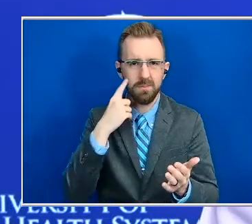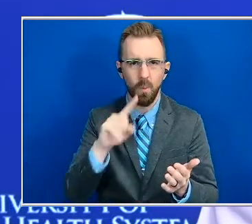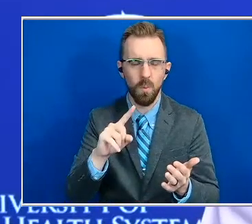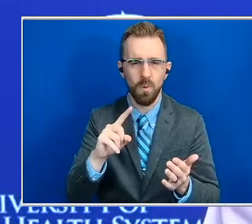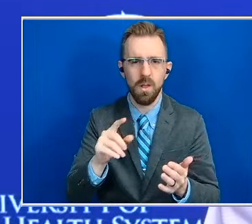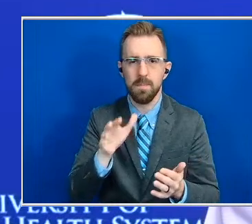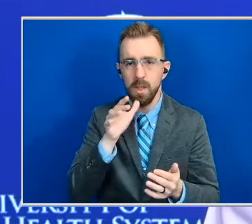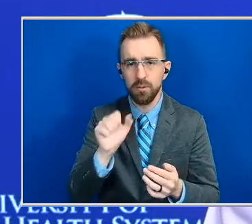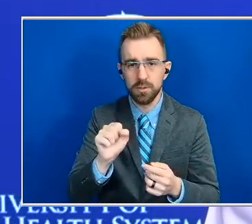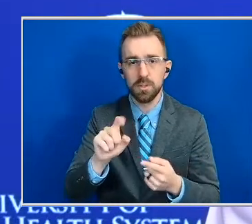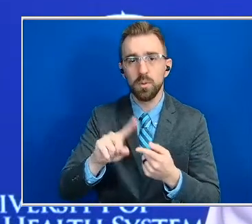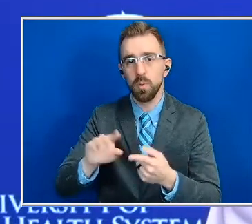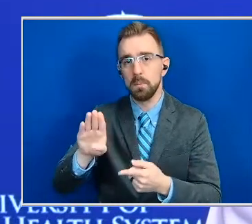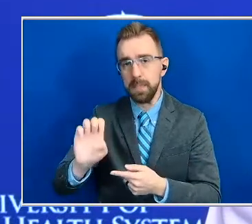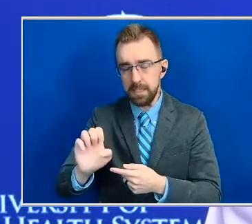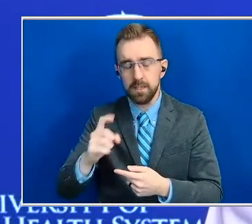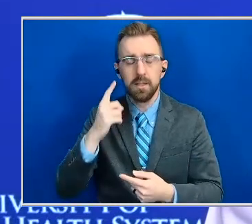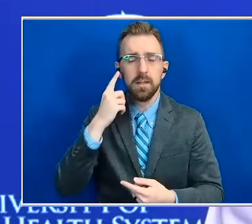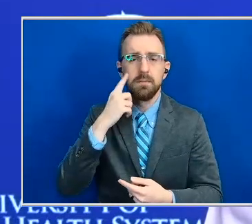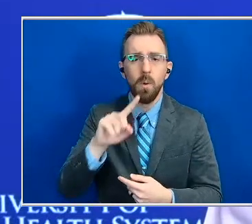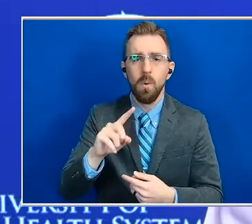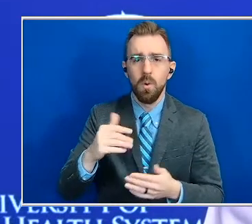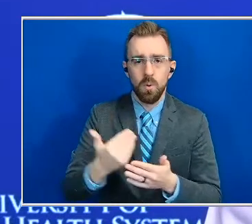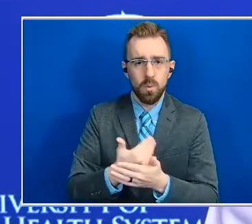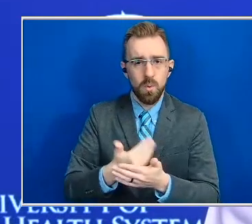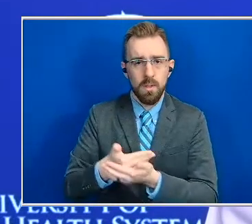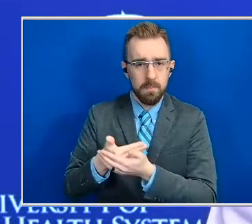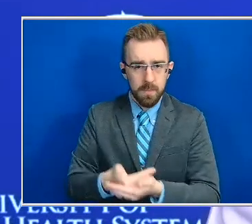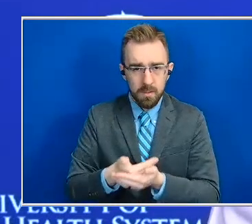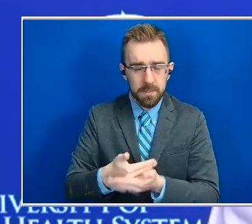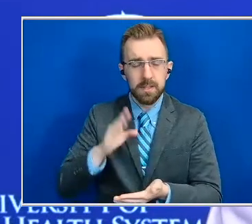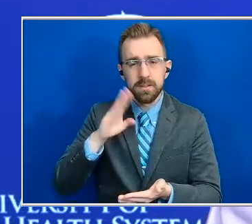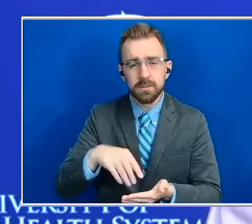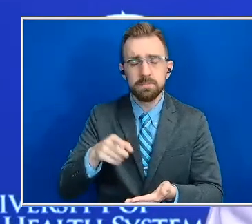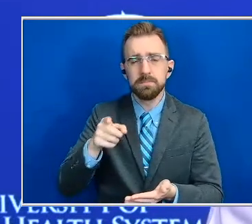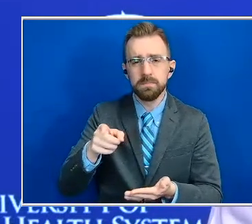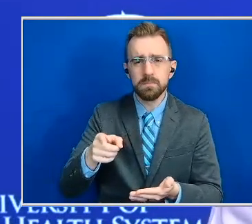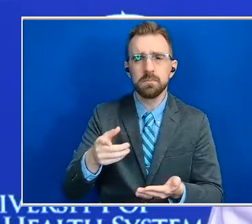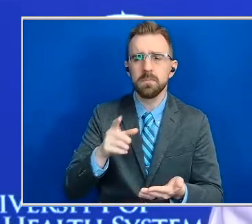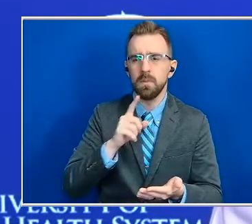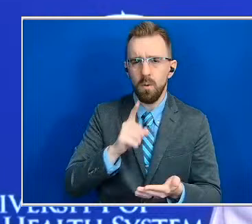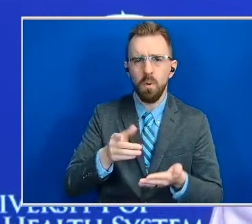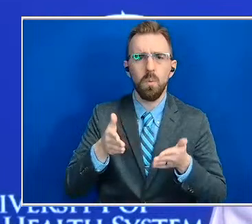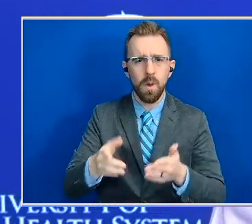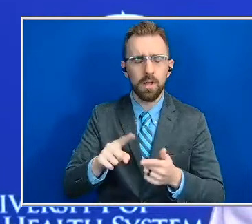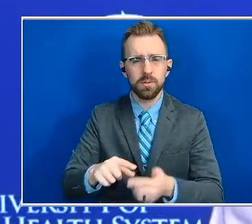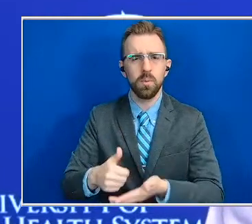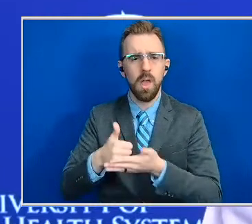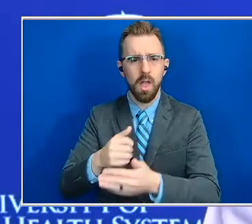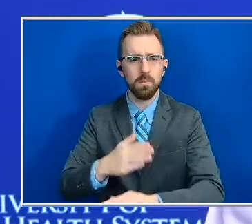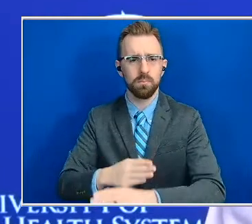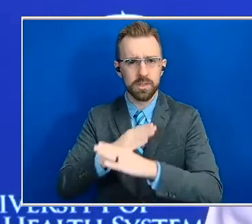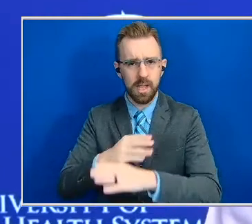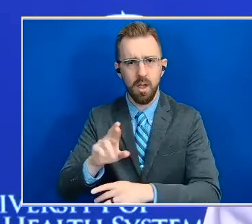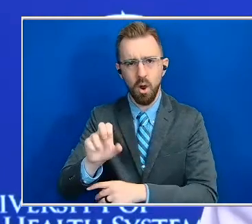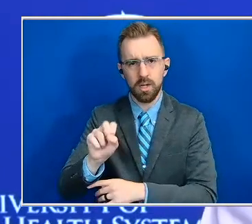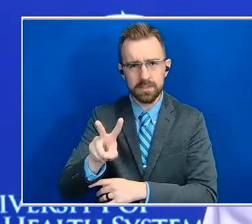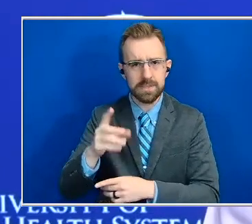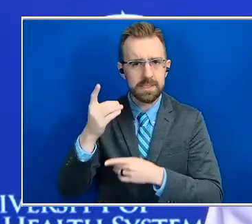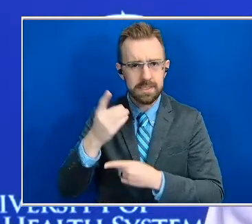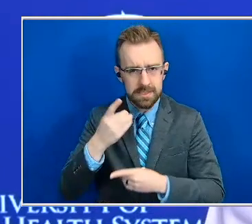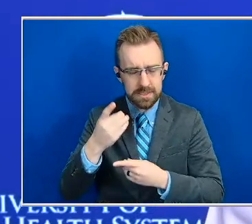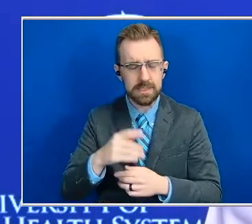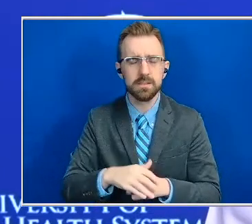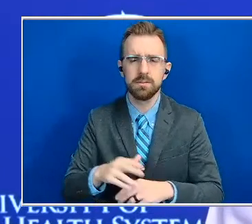mothers-to-be, for new babies, we know that there are ways to help protect against RSV disease. And of course,